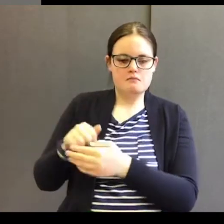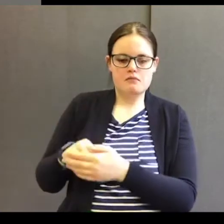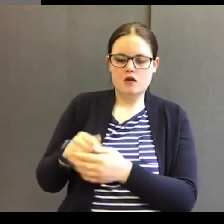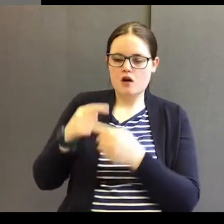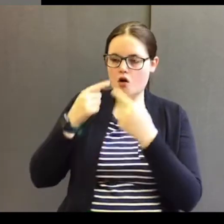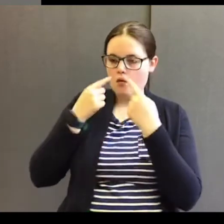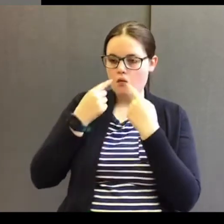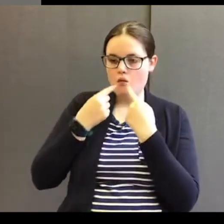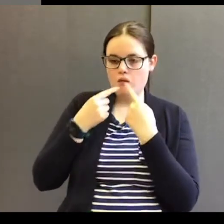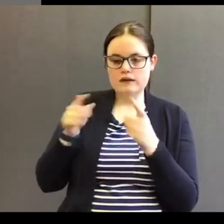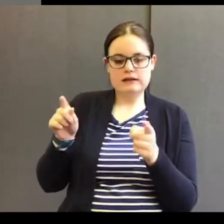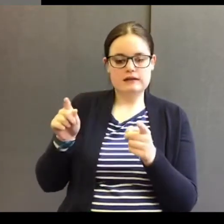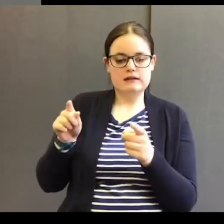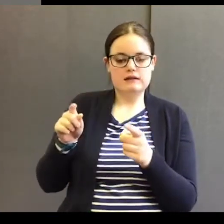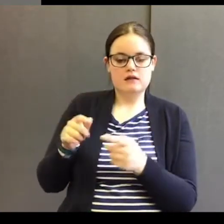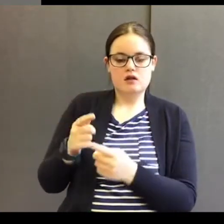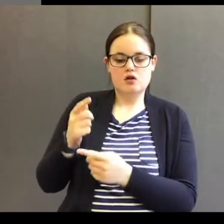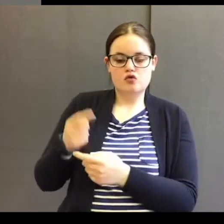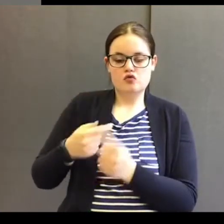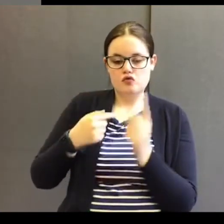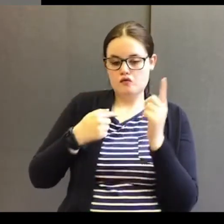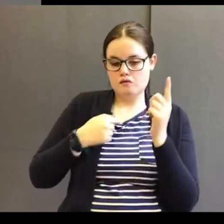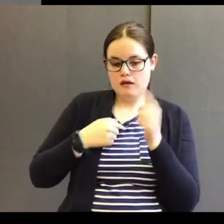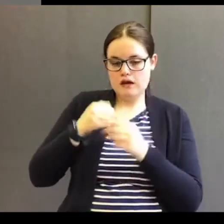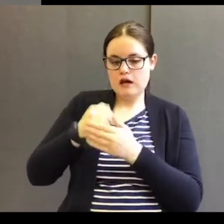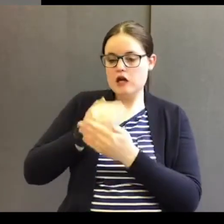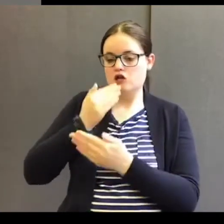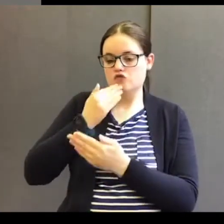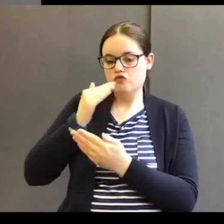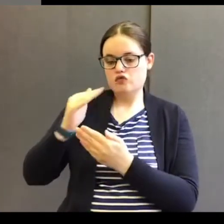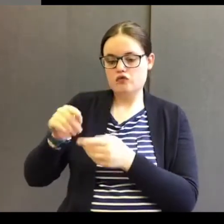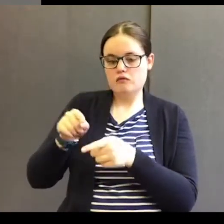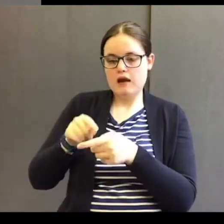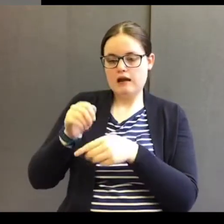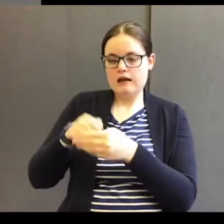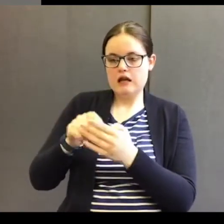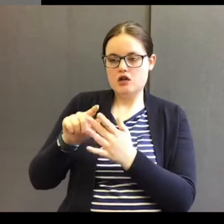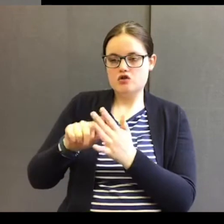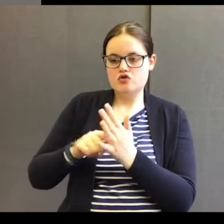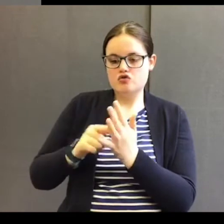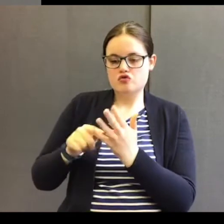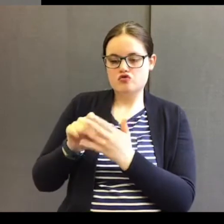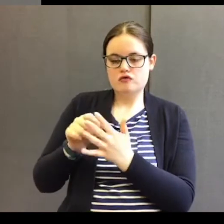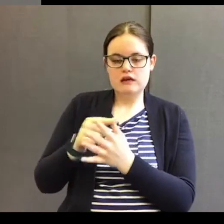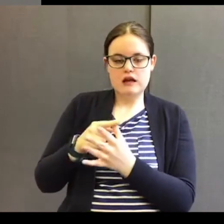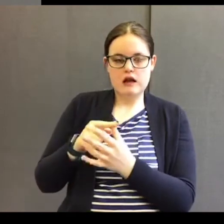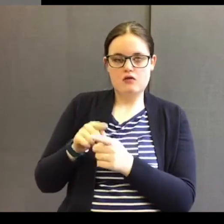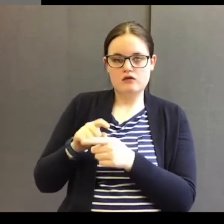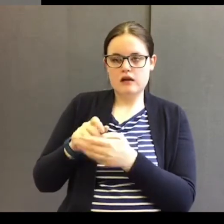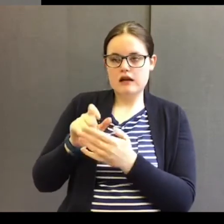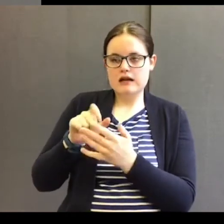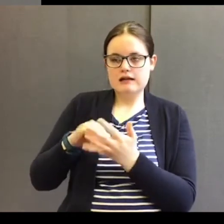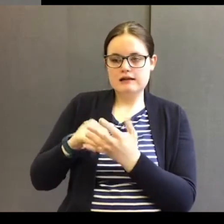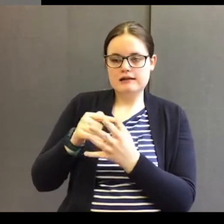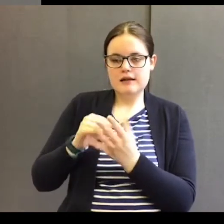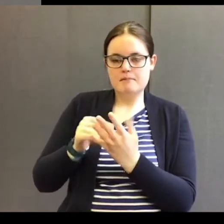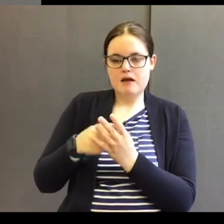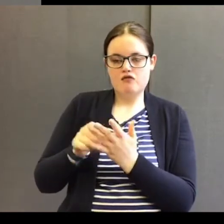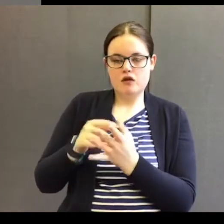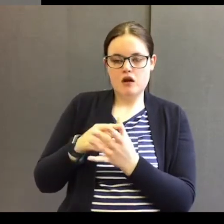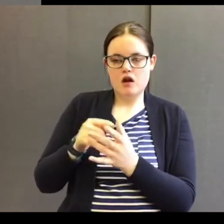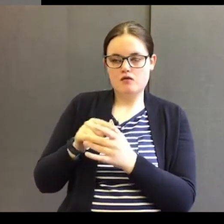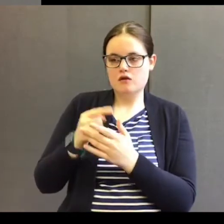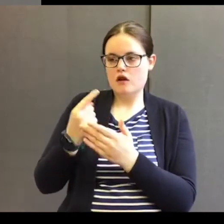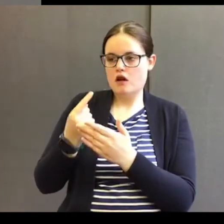Ye shall become witnesses unto me, both in Jerusalem and in Judea and in